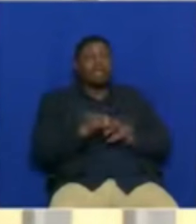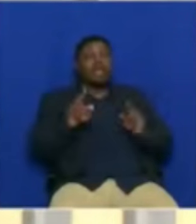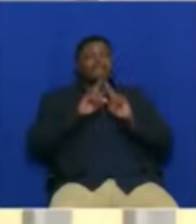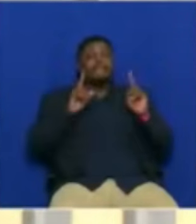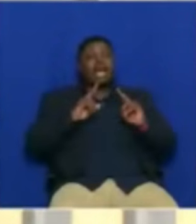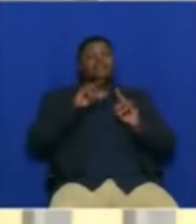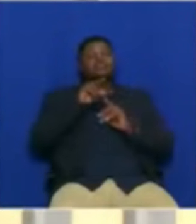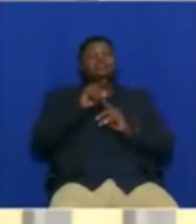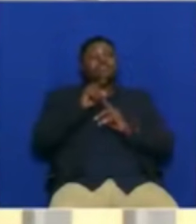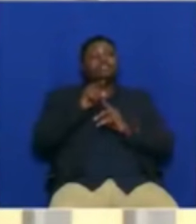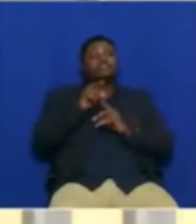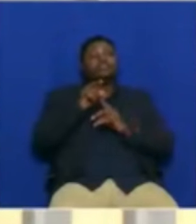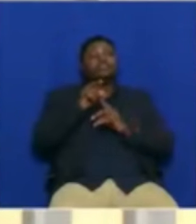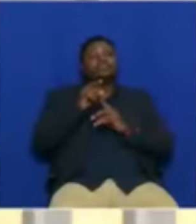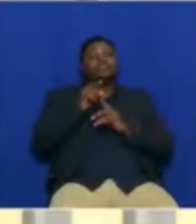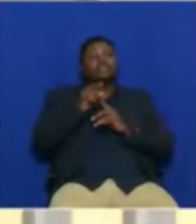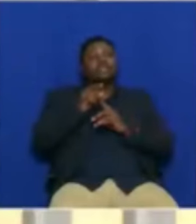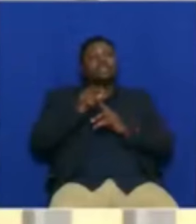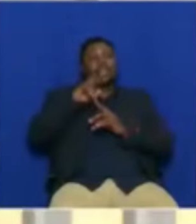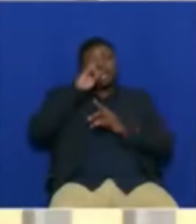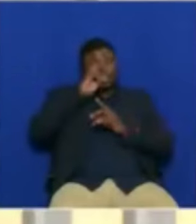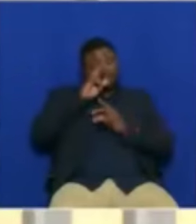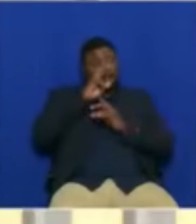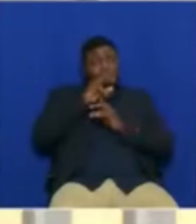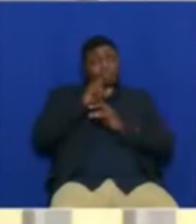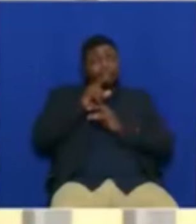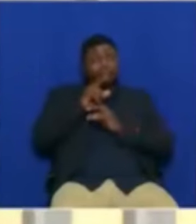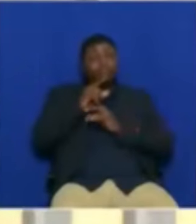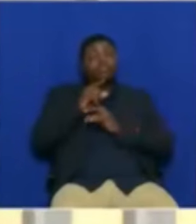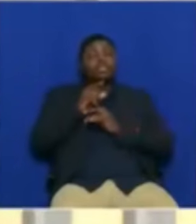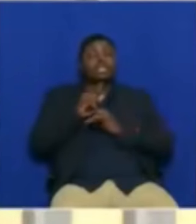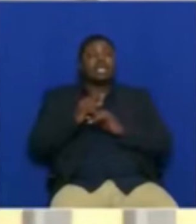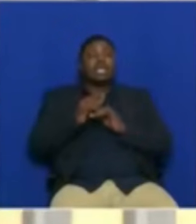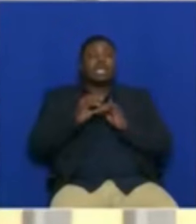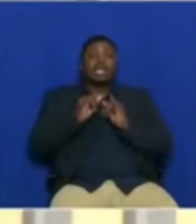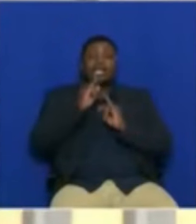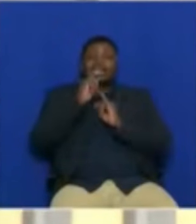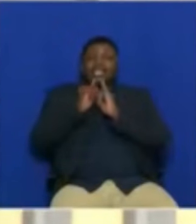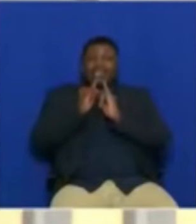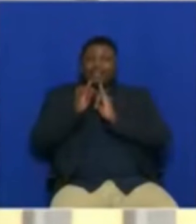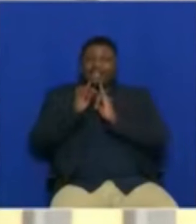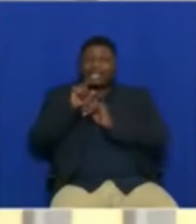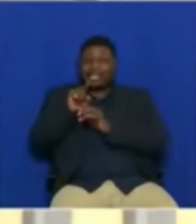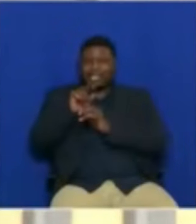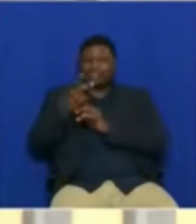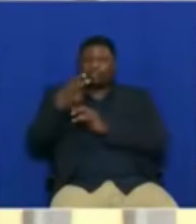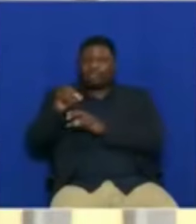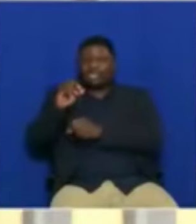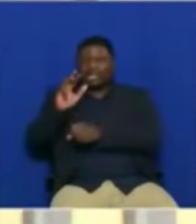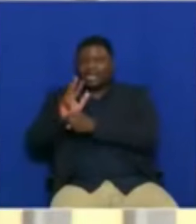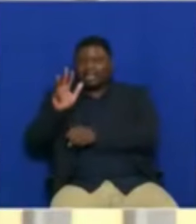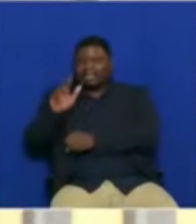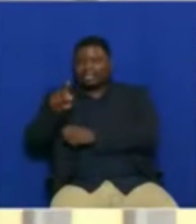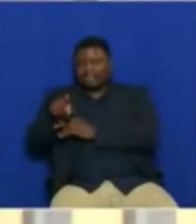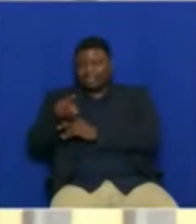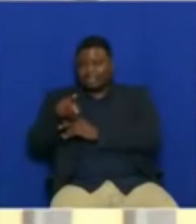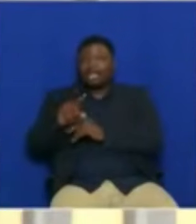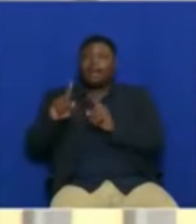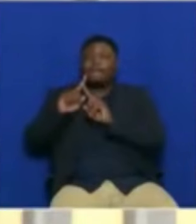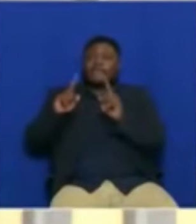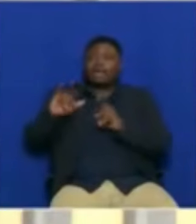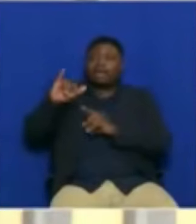11 of 2019, and it may be that IDEC should consider this very seriously to have something